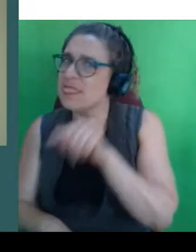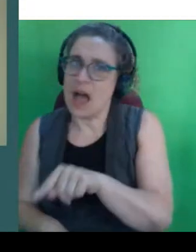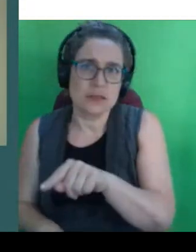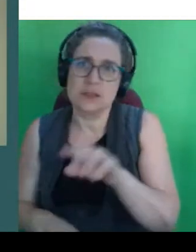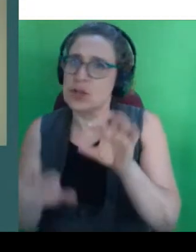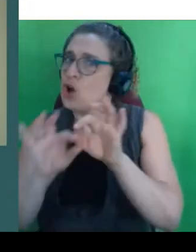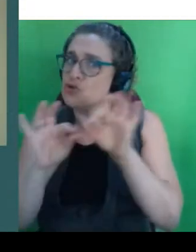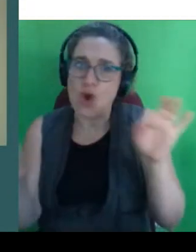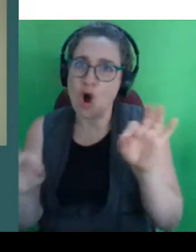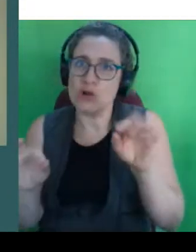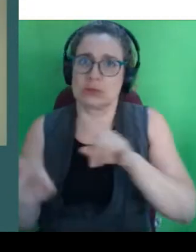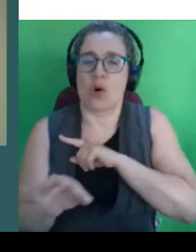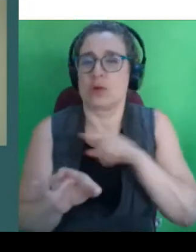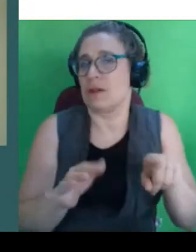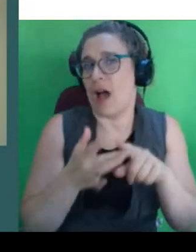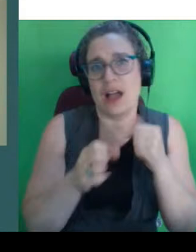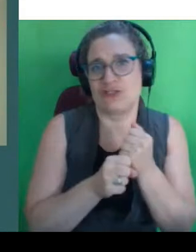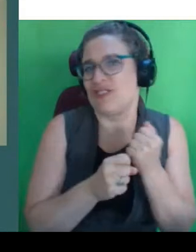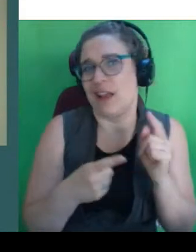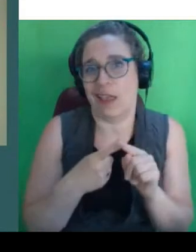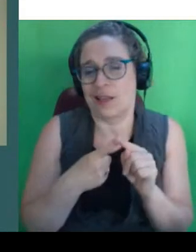mediated.